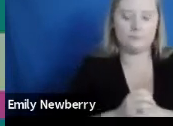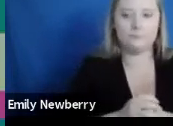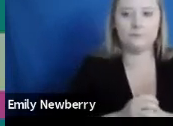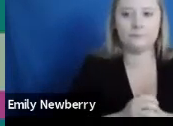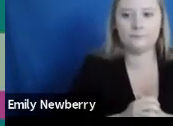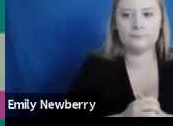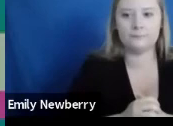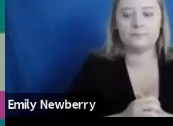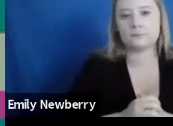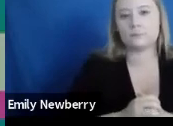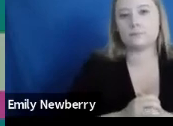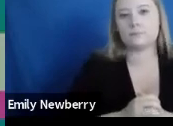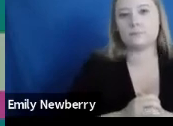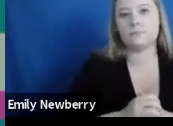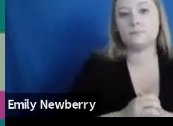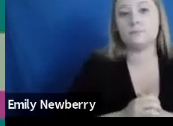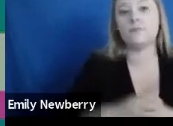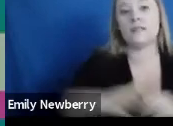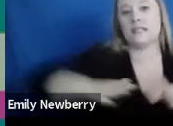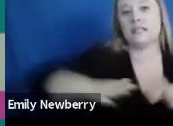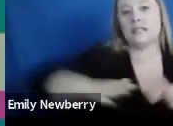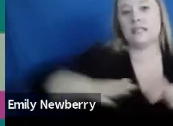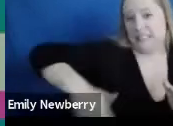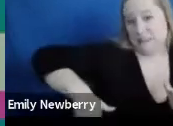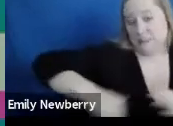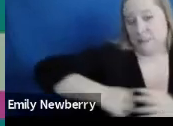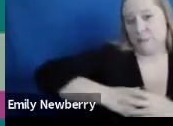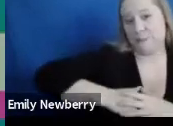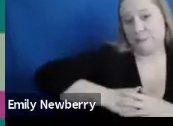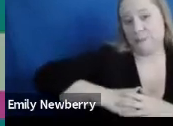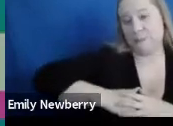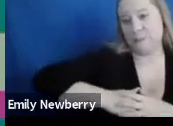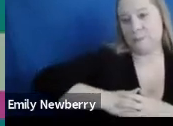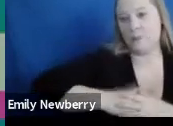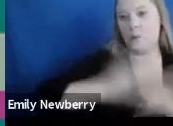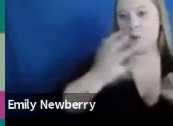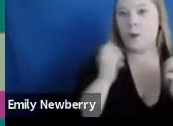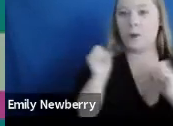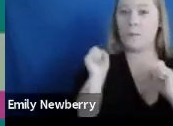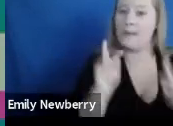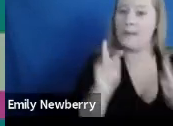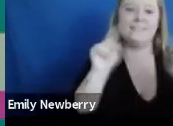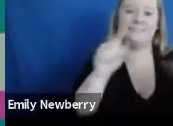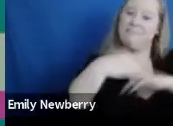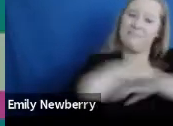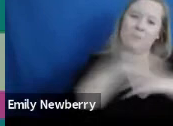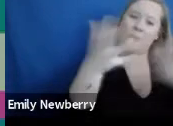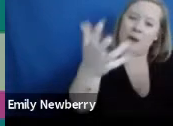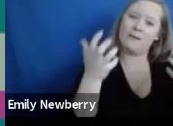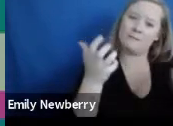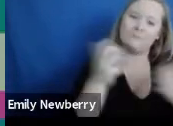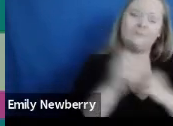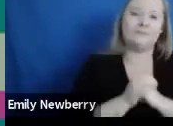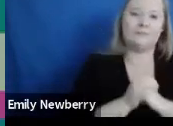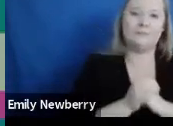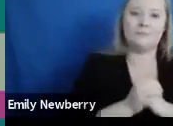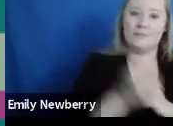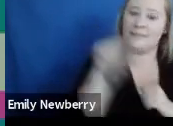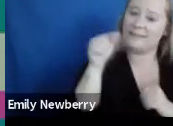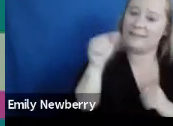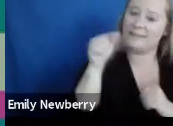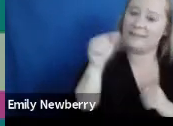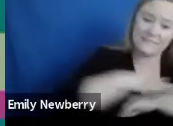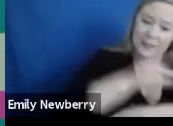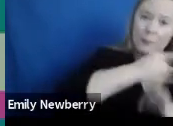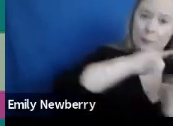So for yet to do, we want to get back in the field. This is really a field project,